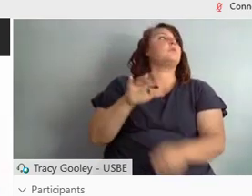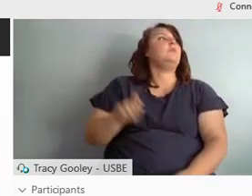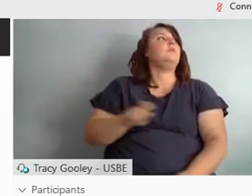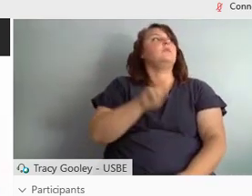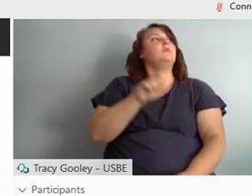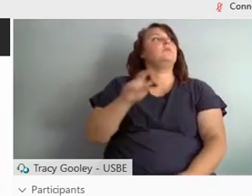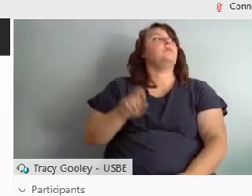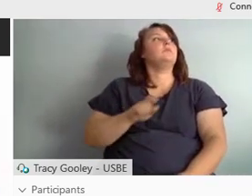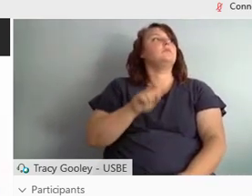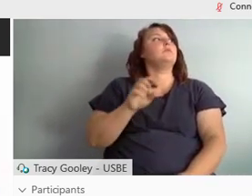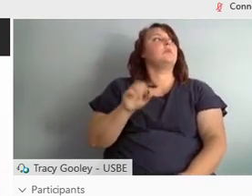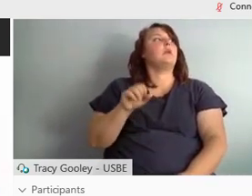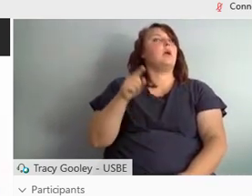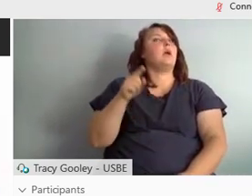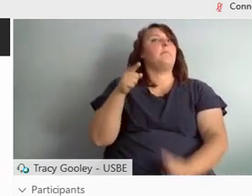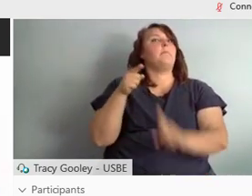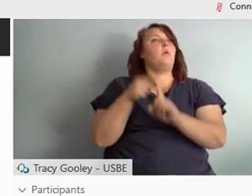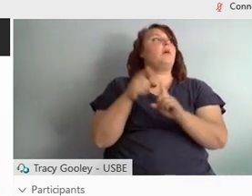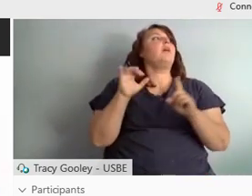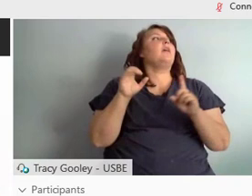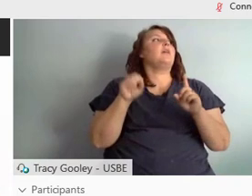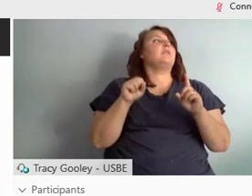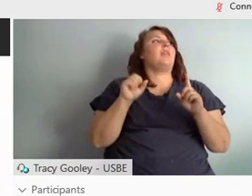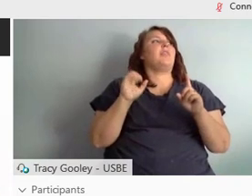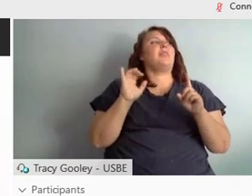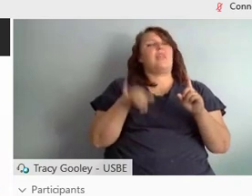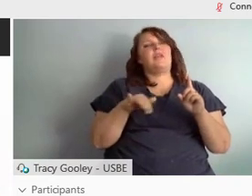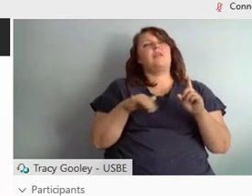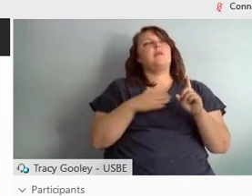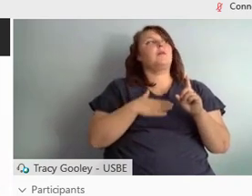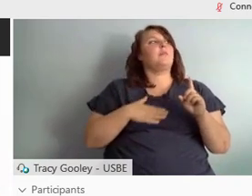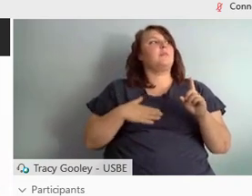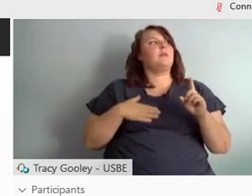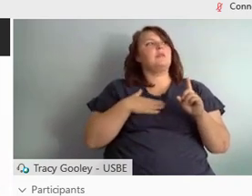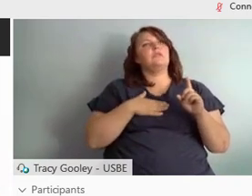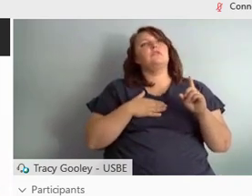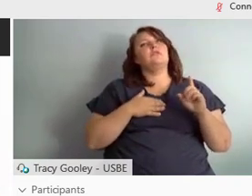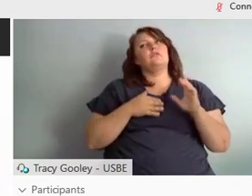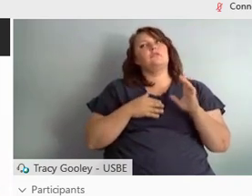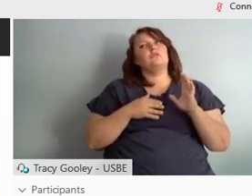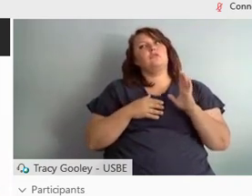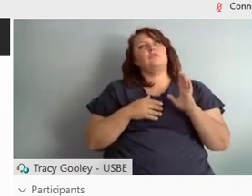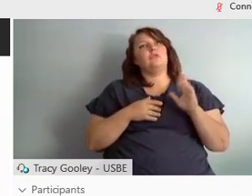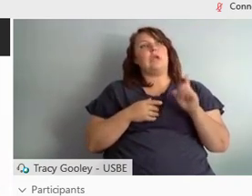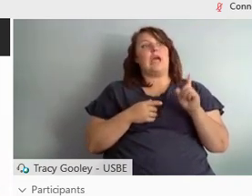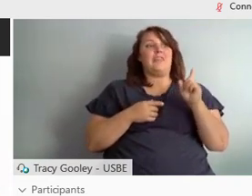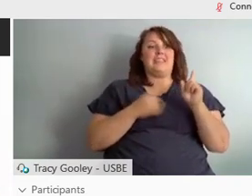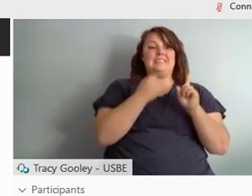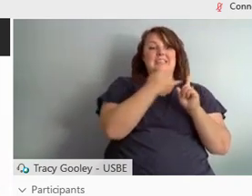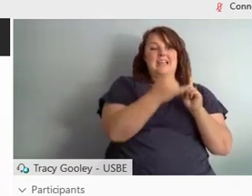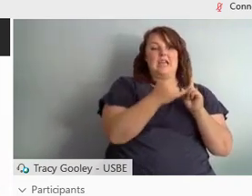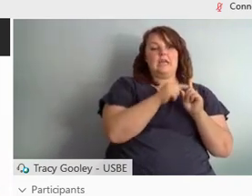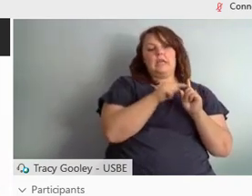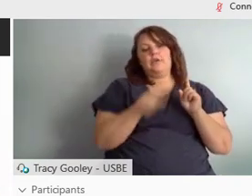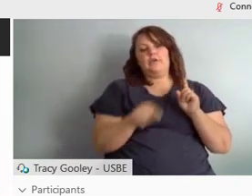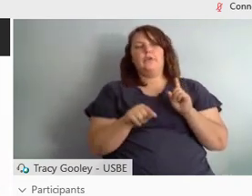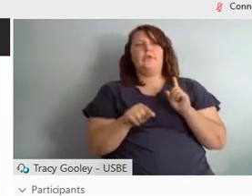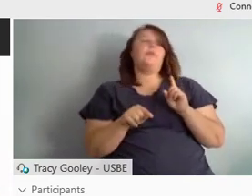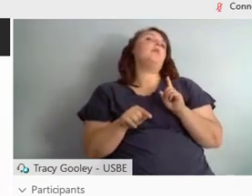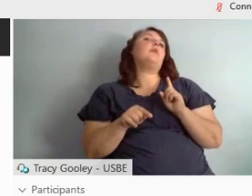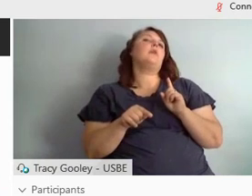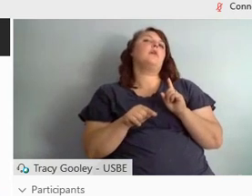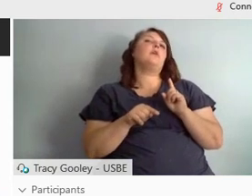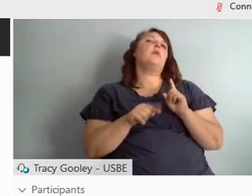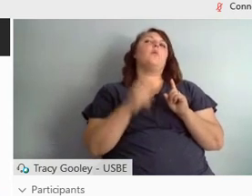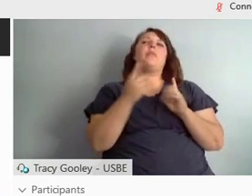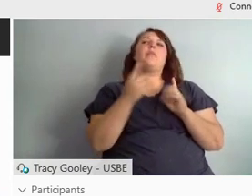Yeah. Okay, There you so please draw this line here. One thing you don't want to do is to say,